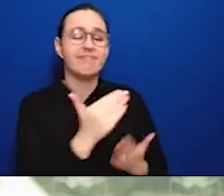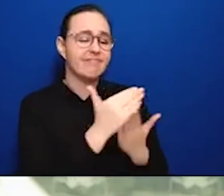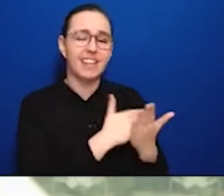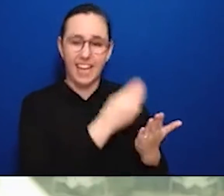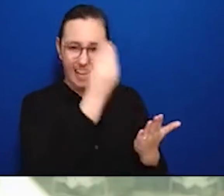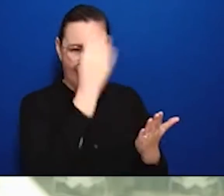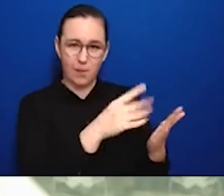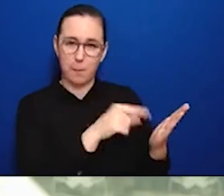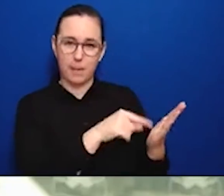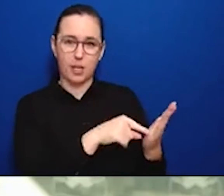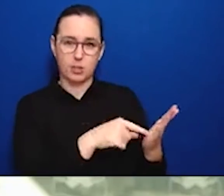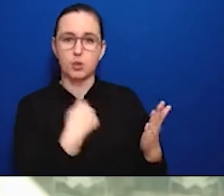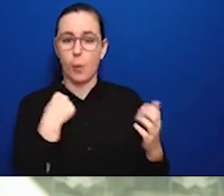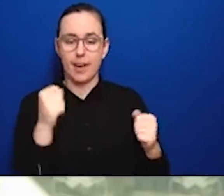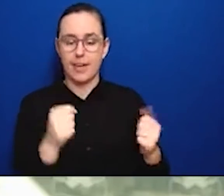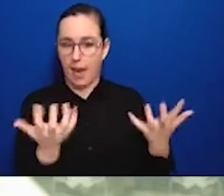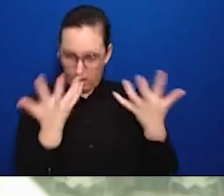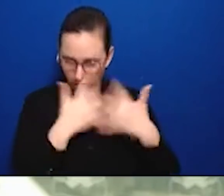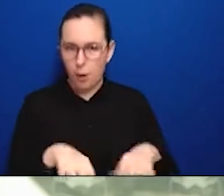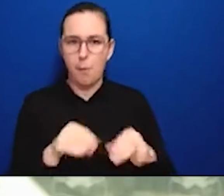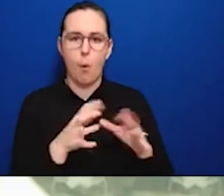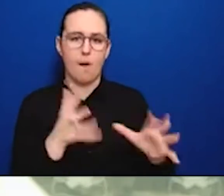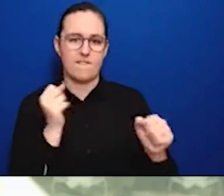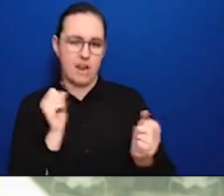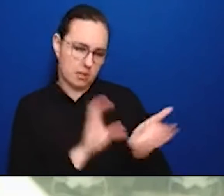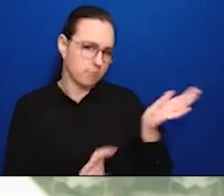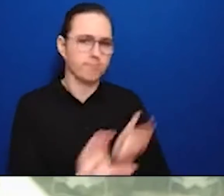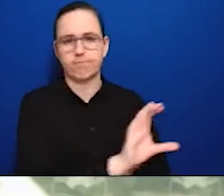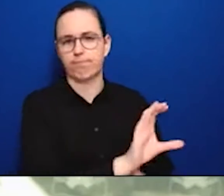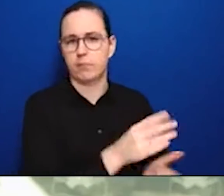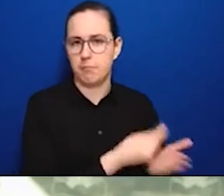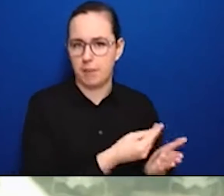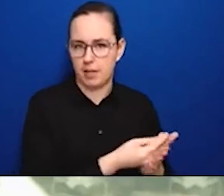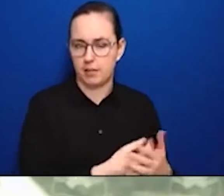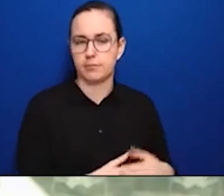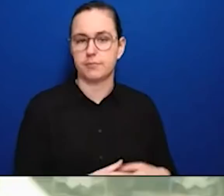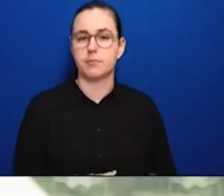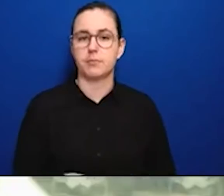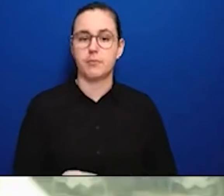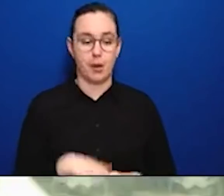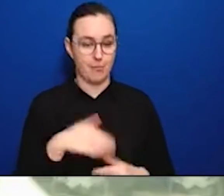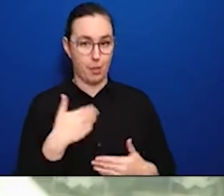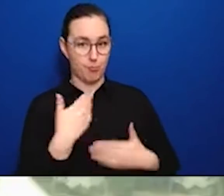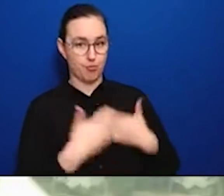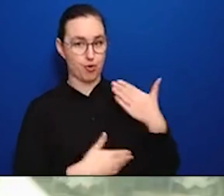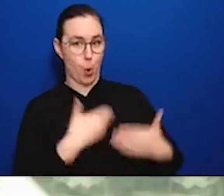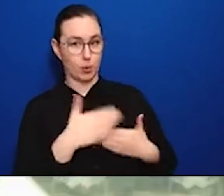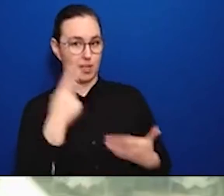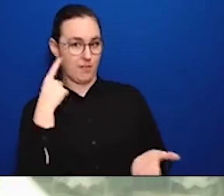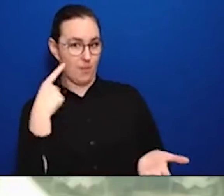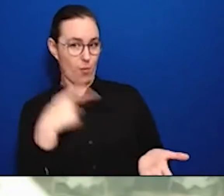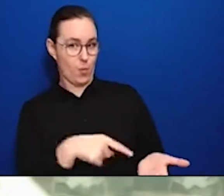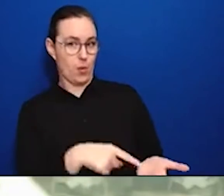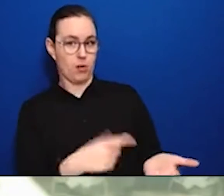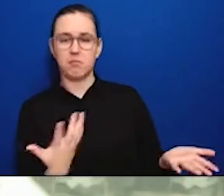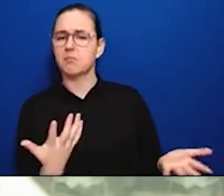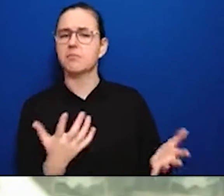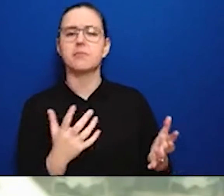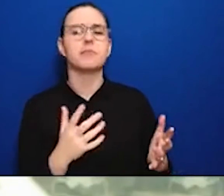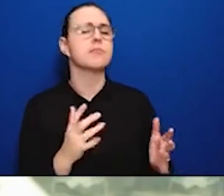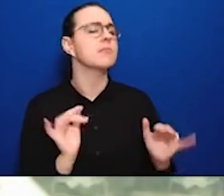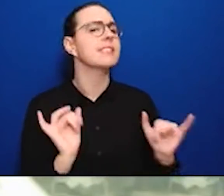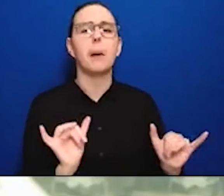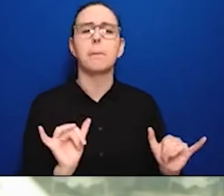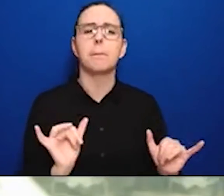than any previous program that we've had. The process for the circuit breaker, which will be similar, is very simple, and